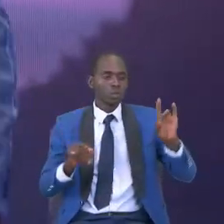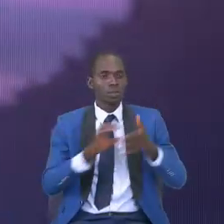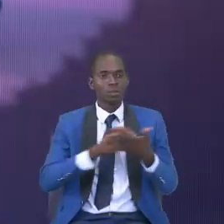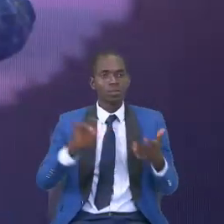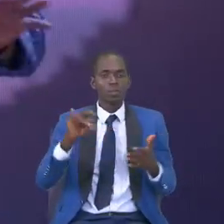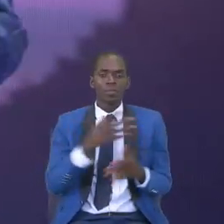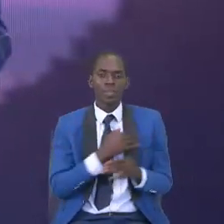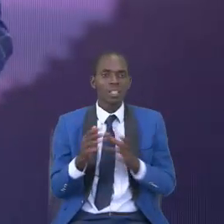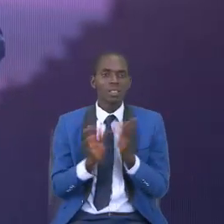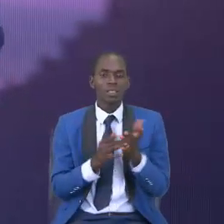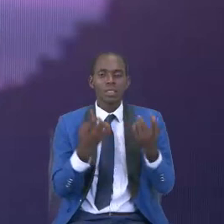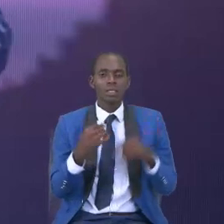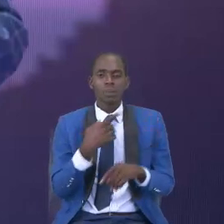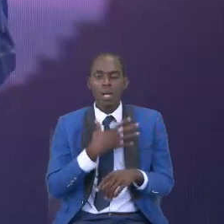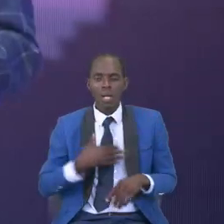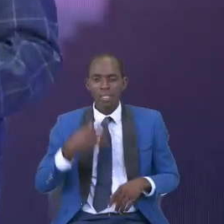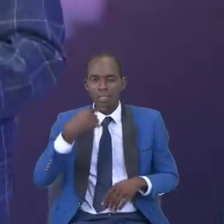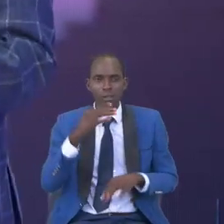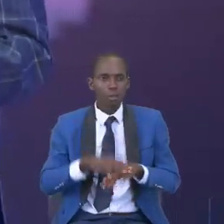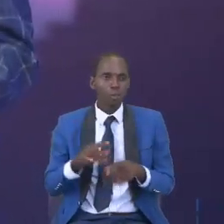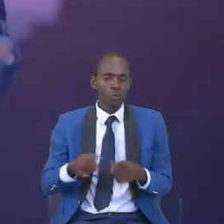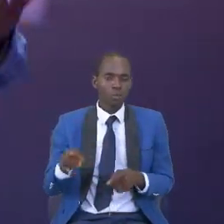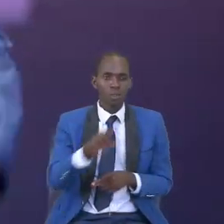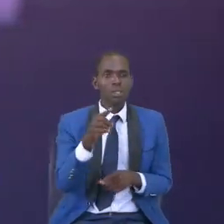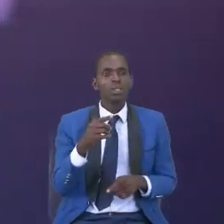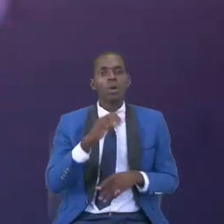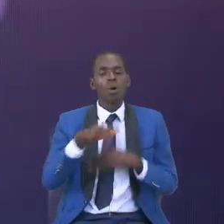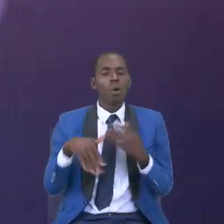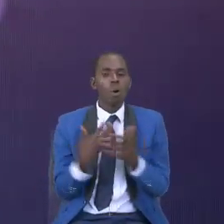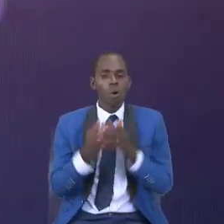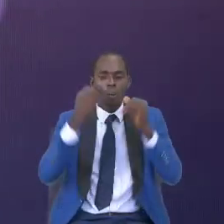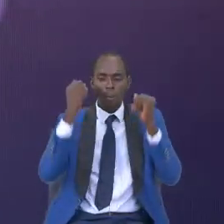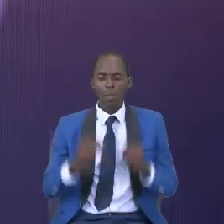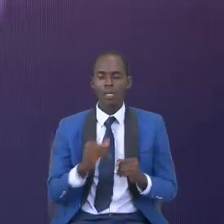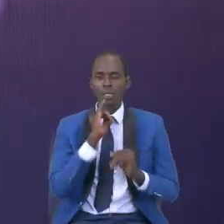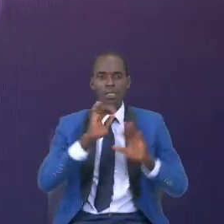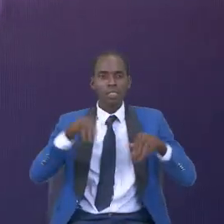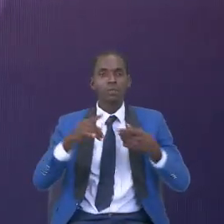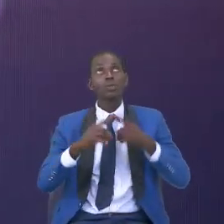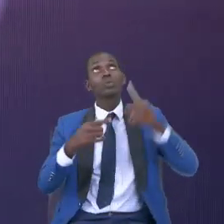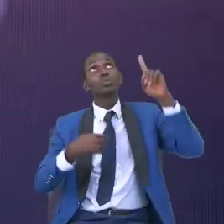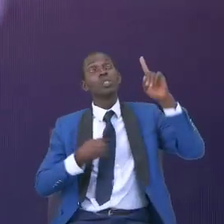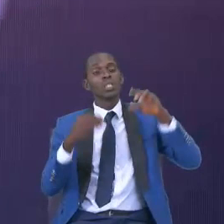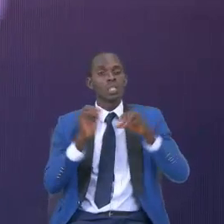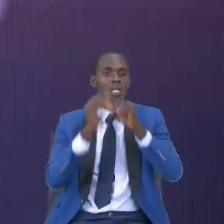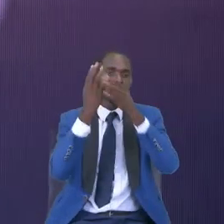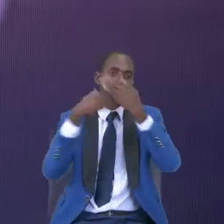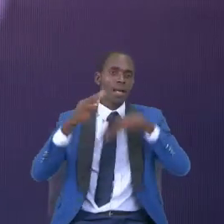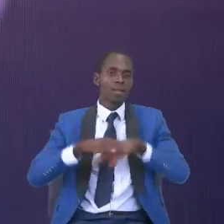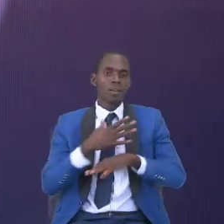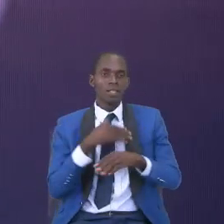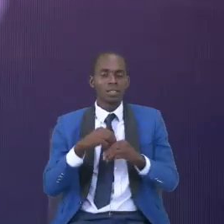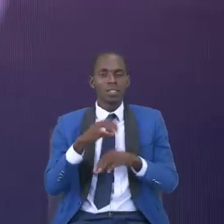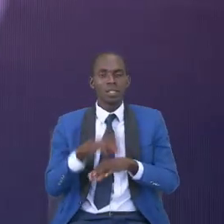them, saying, all power is given unto me in heaven and in earth. And then in verse 19, go